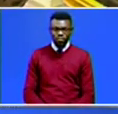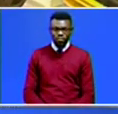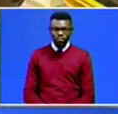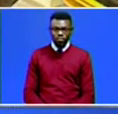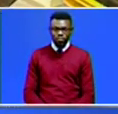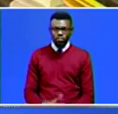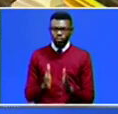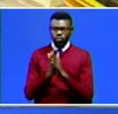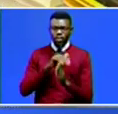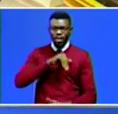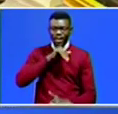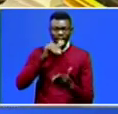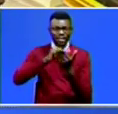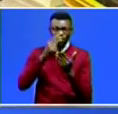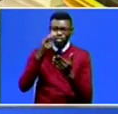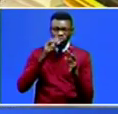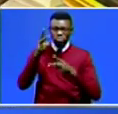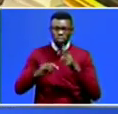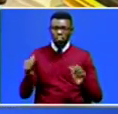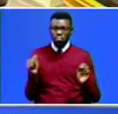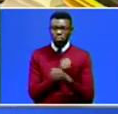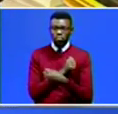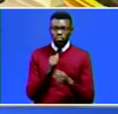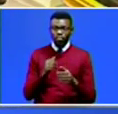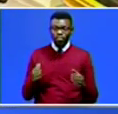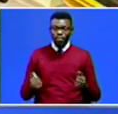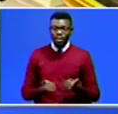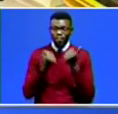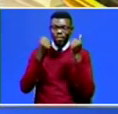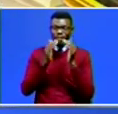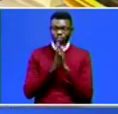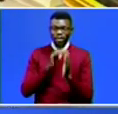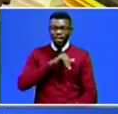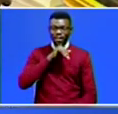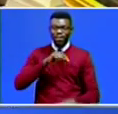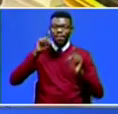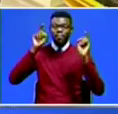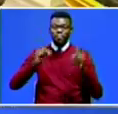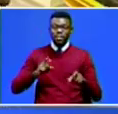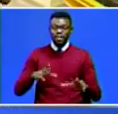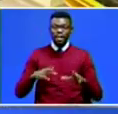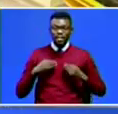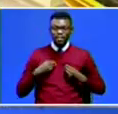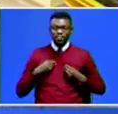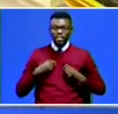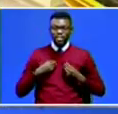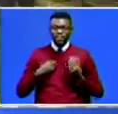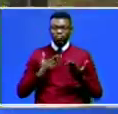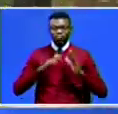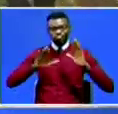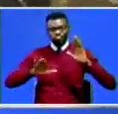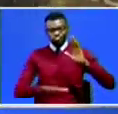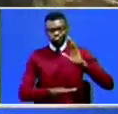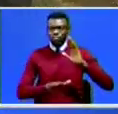with Raila Odinga again in 2022. And if he remains with Raila Odinga, then he will have to concede for a way lesser position than what he has been enjoying before.